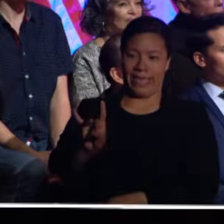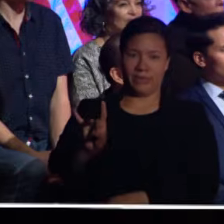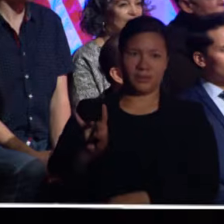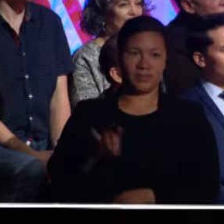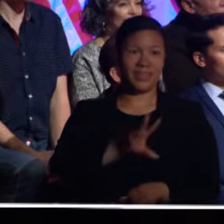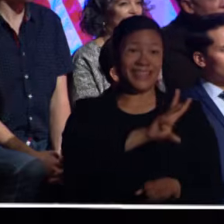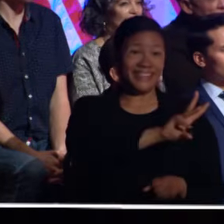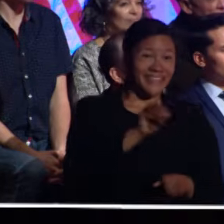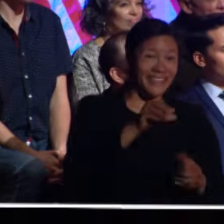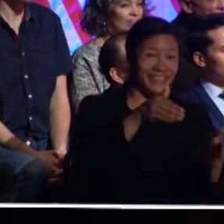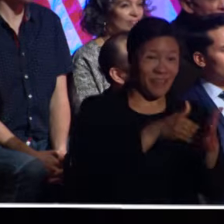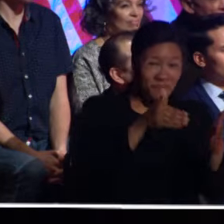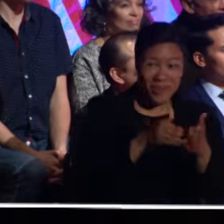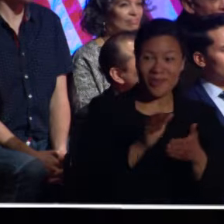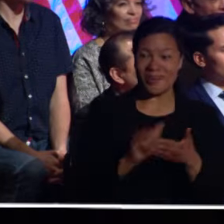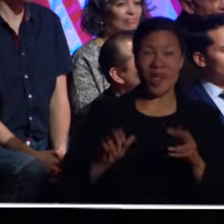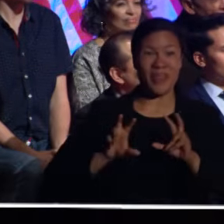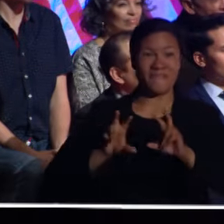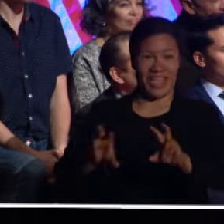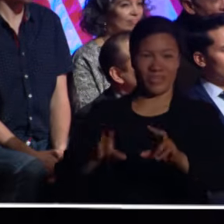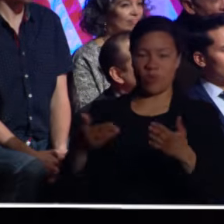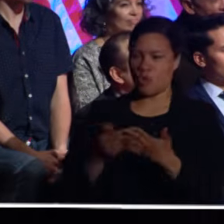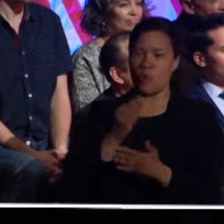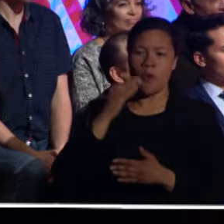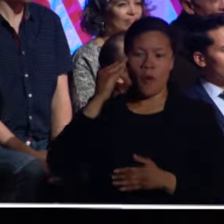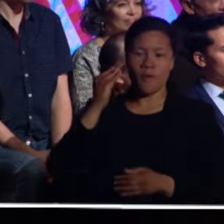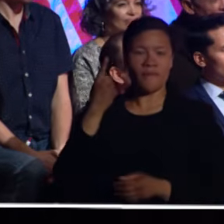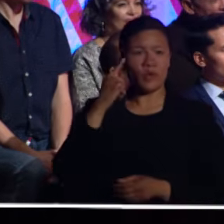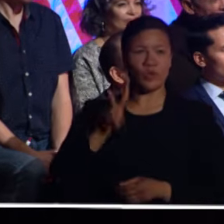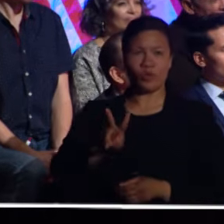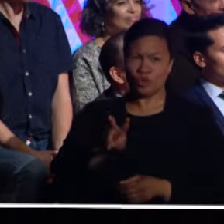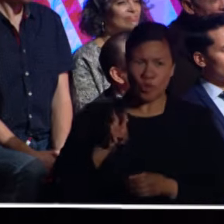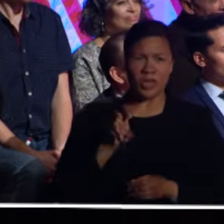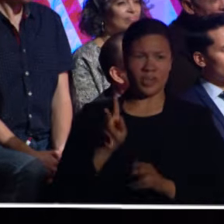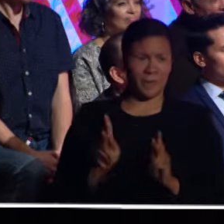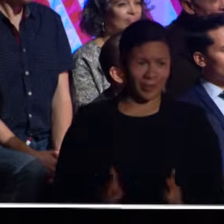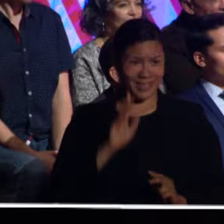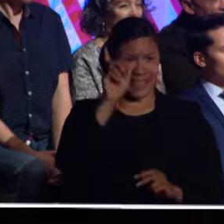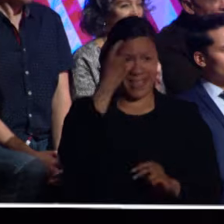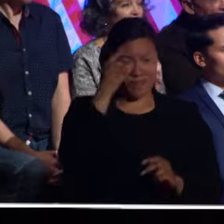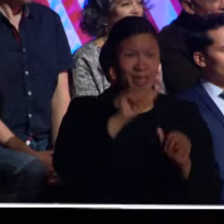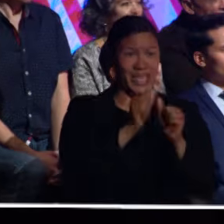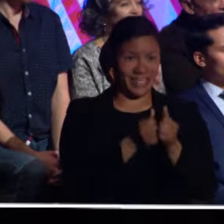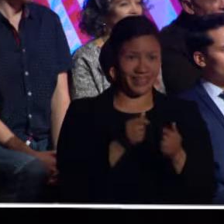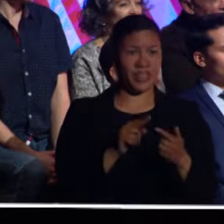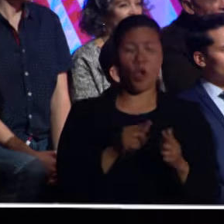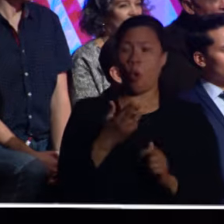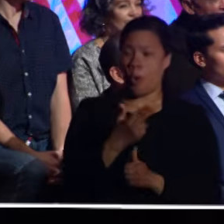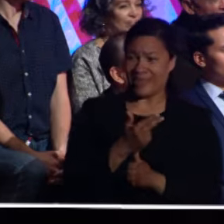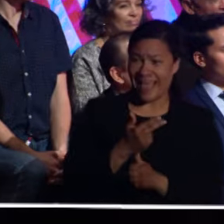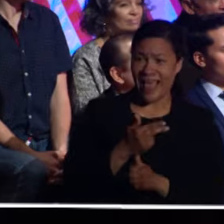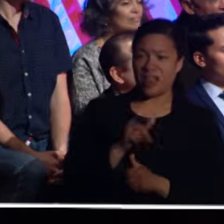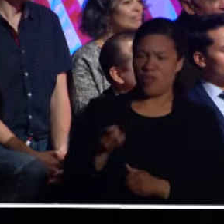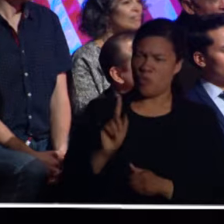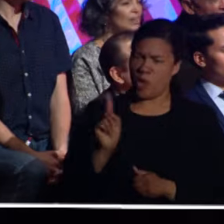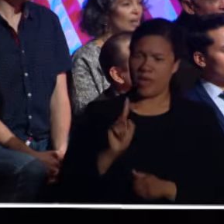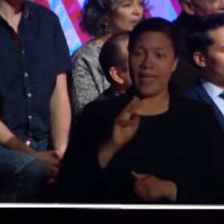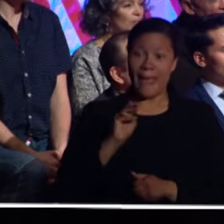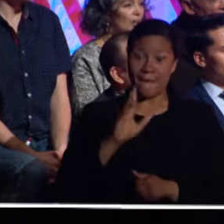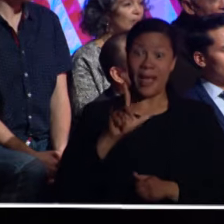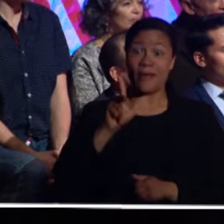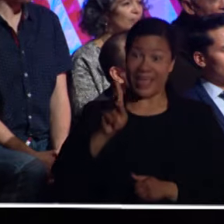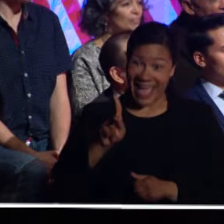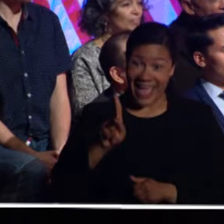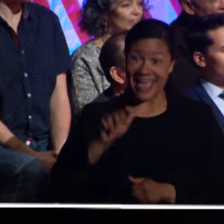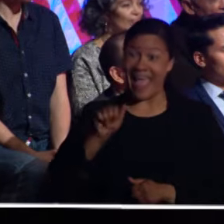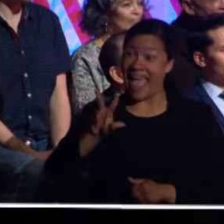new home of a 200-person government agency, a hotel, and other amenities right on Martin Luther King Avenue.